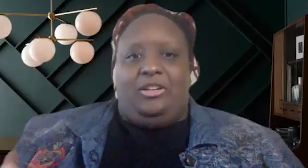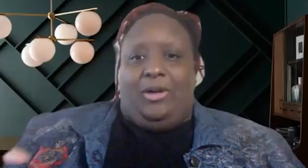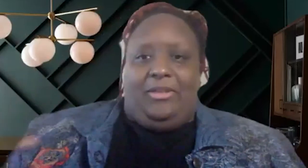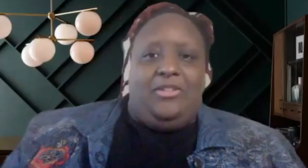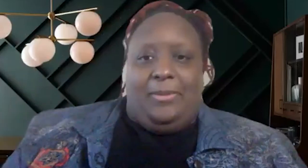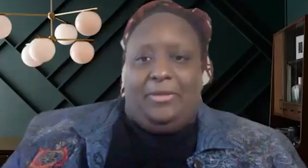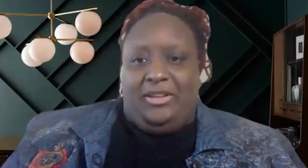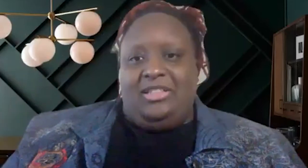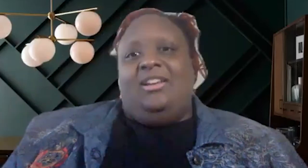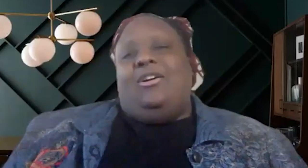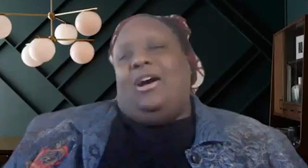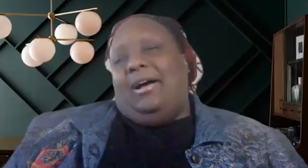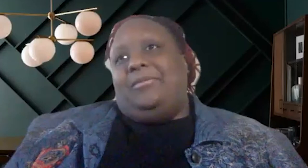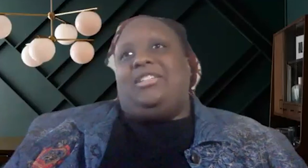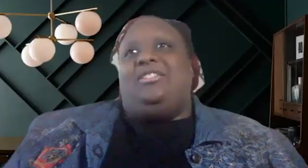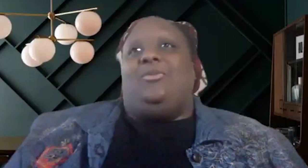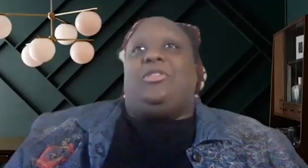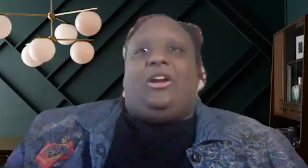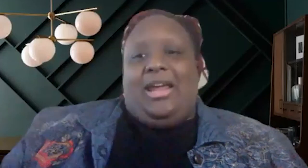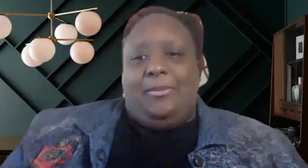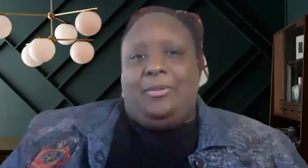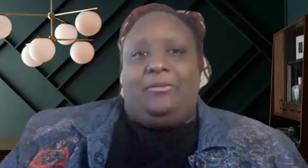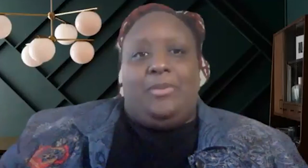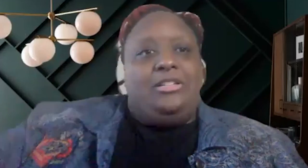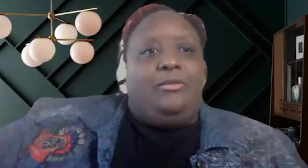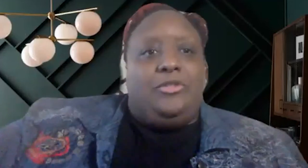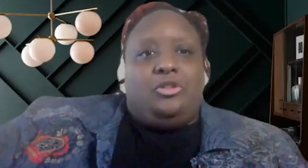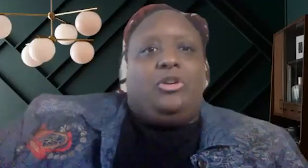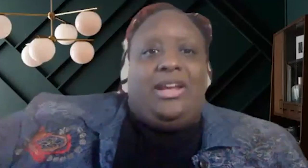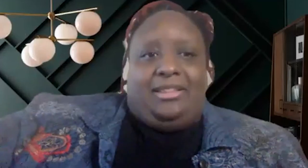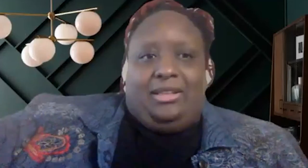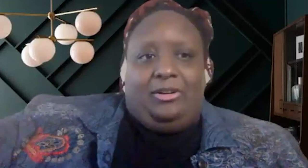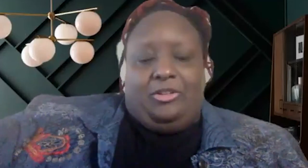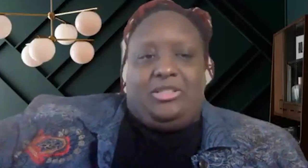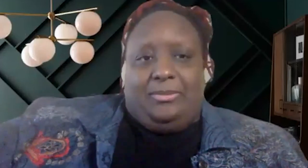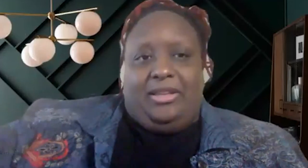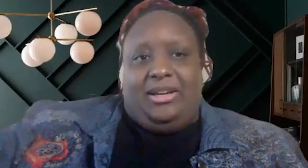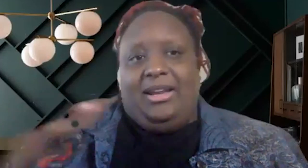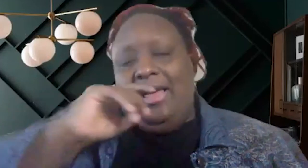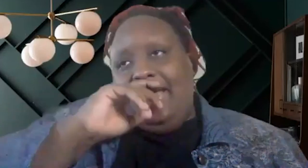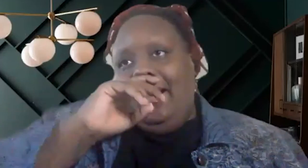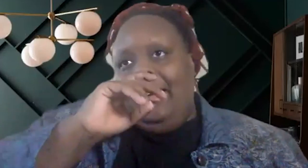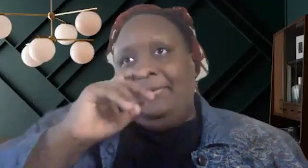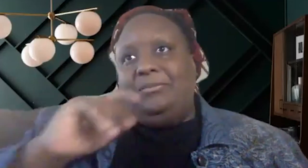what, you know, how they feel about things. This is what they are capable of based off of just looking at their disability.